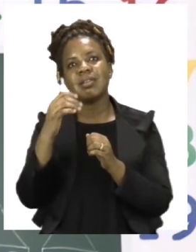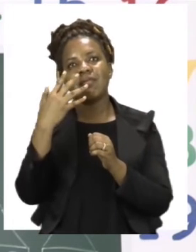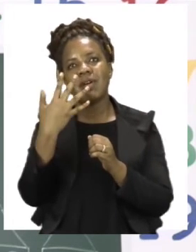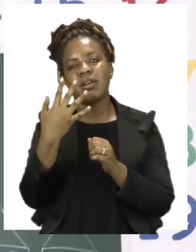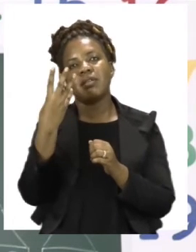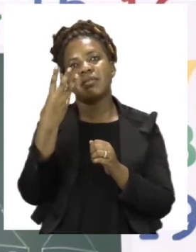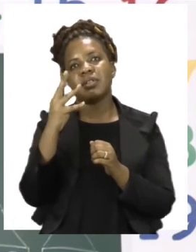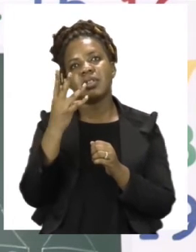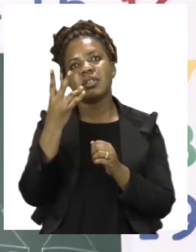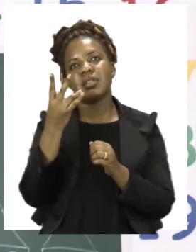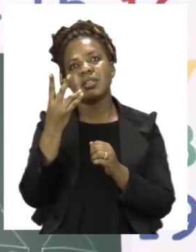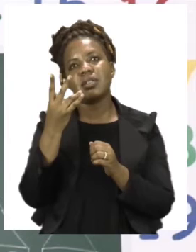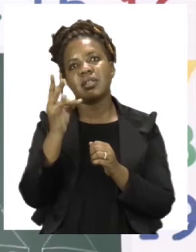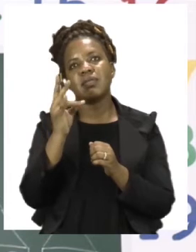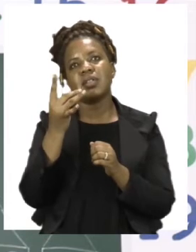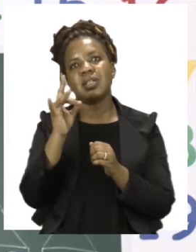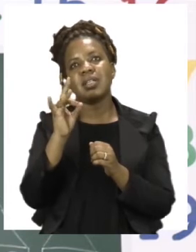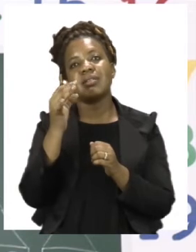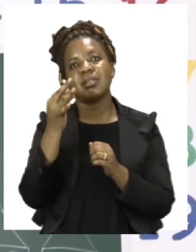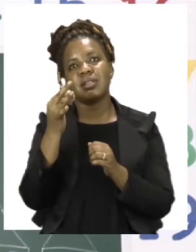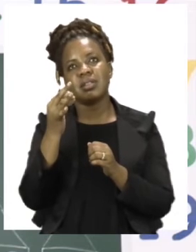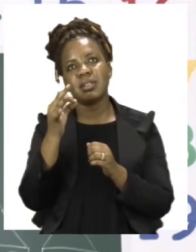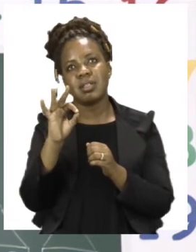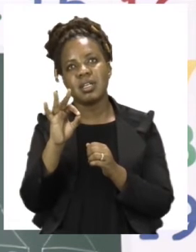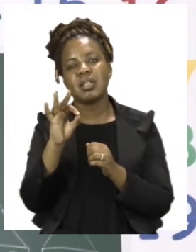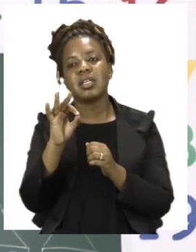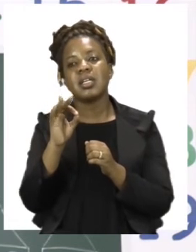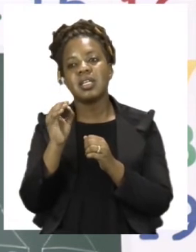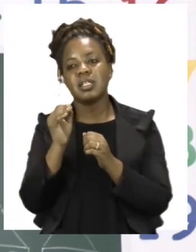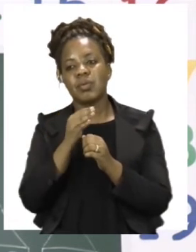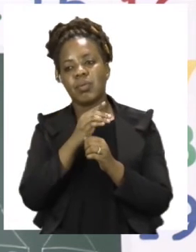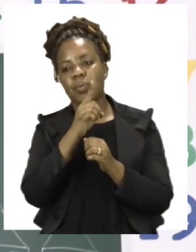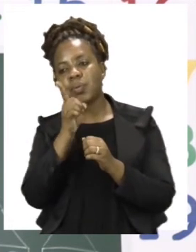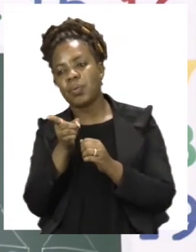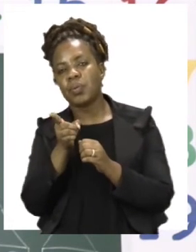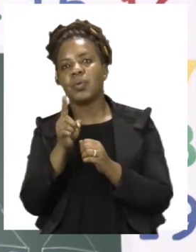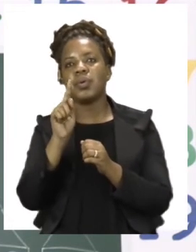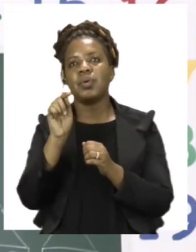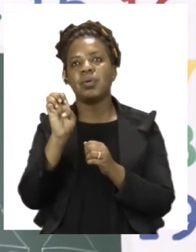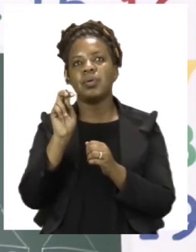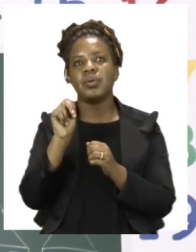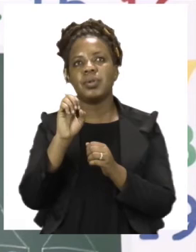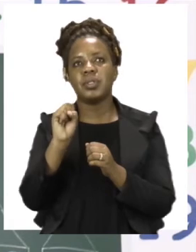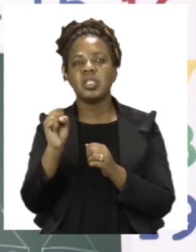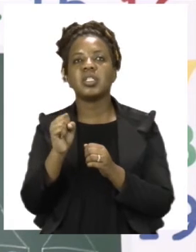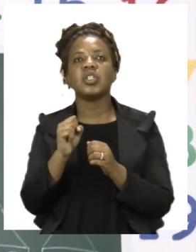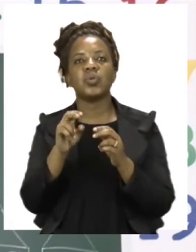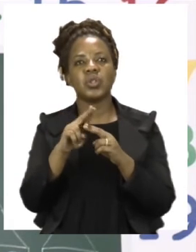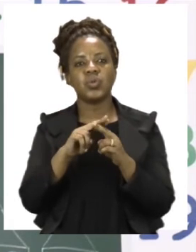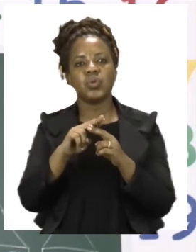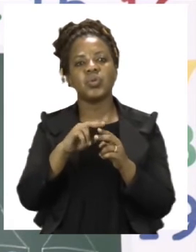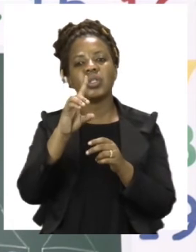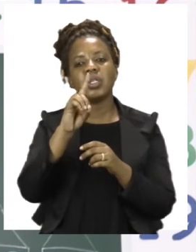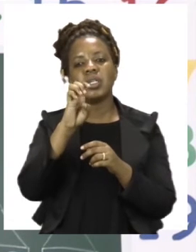rounding off to the nearest 10 uses decade numbers, and we have our decade numbers here. Let's count